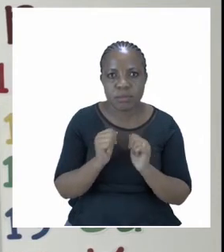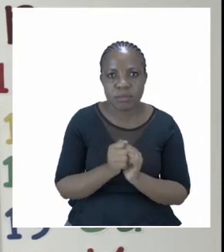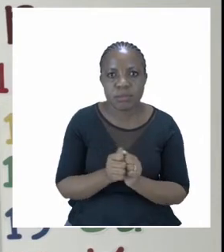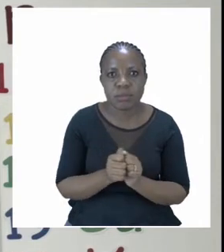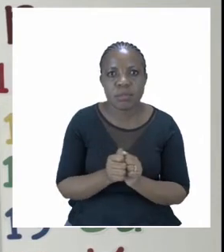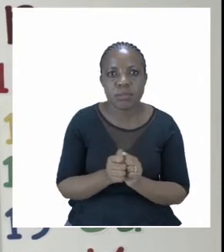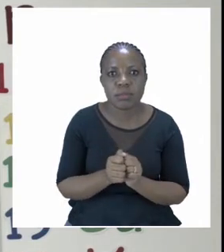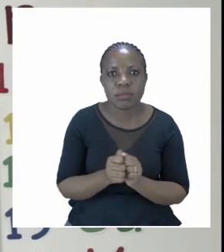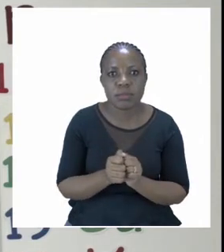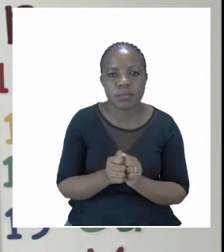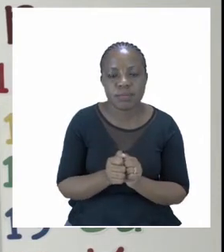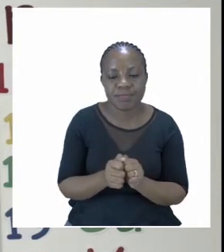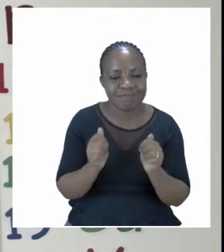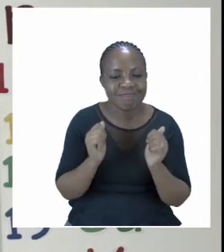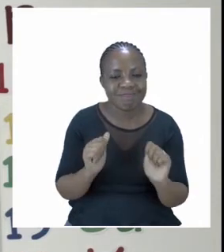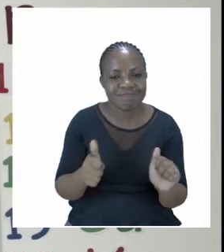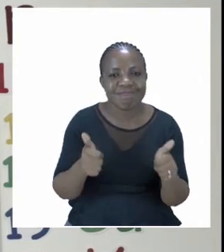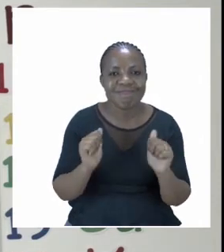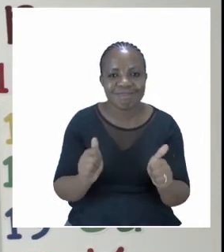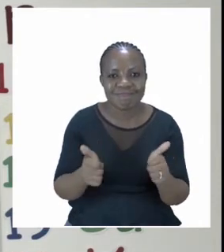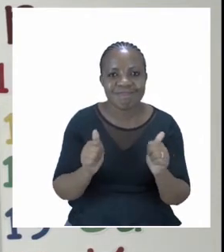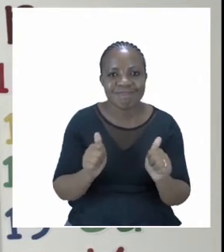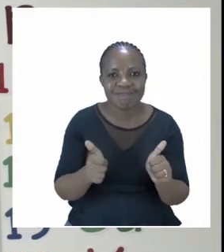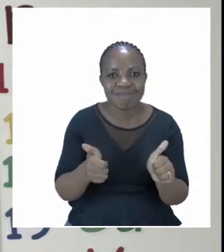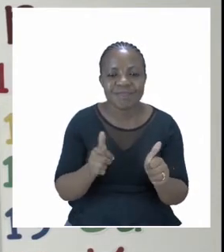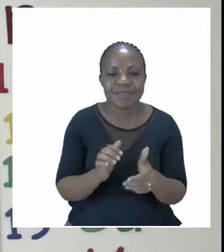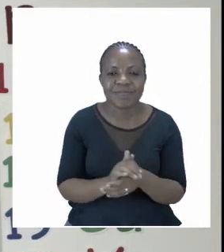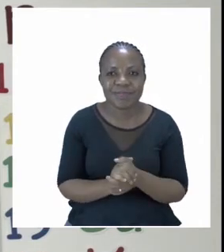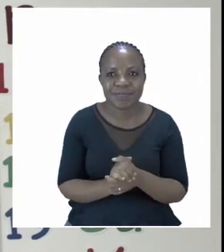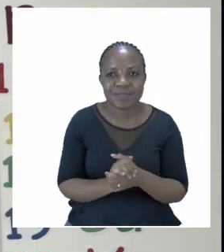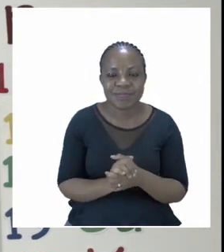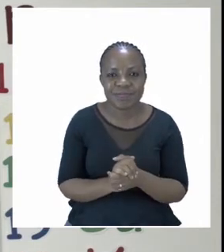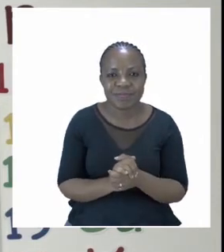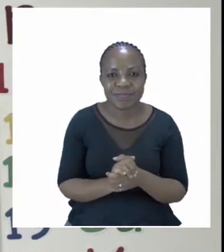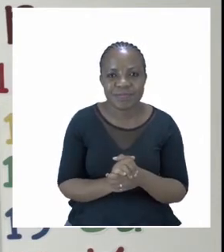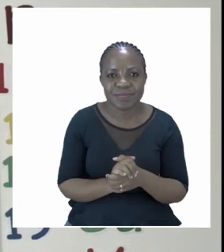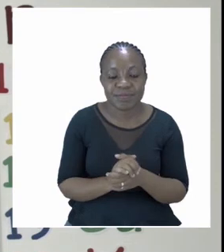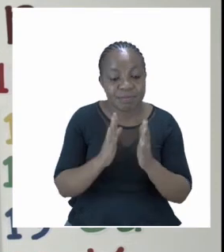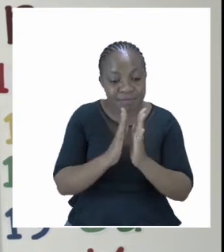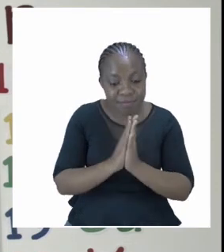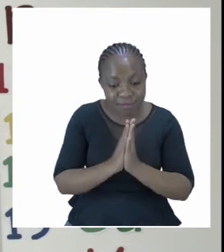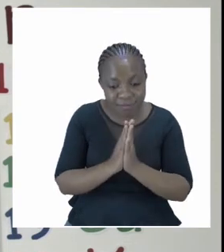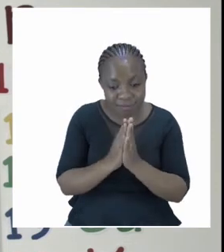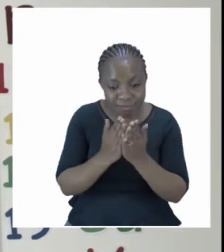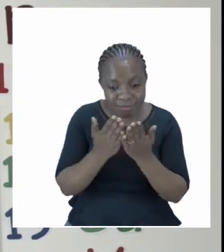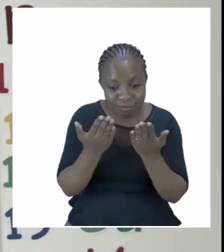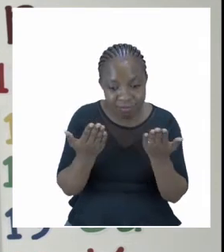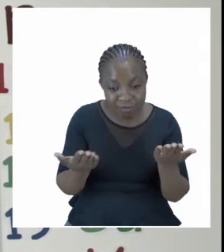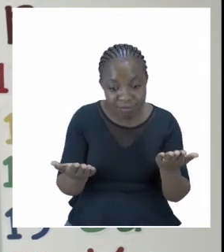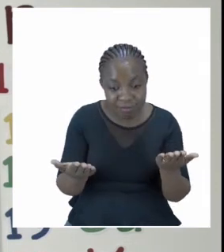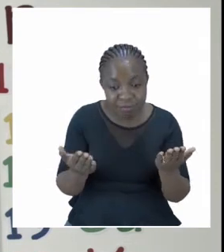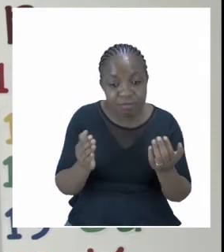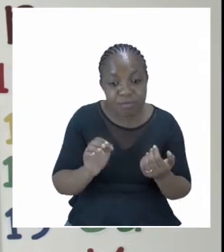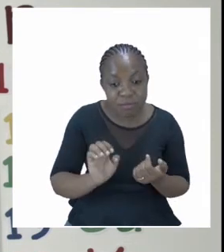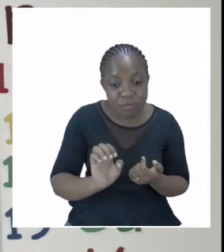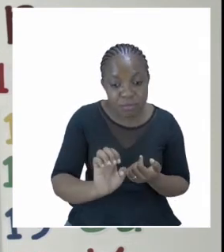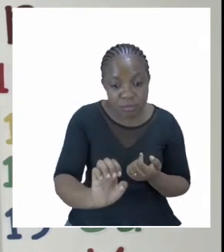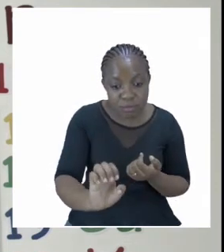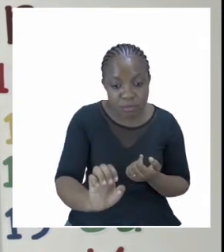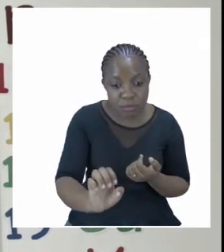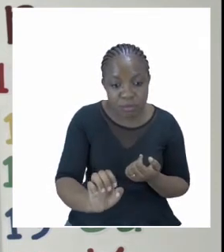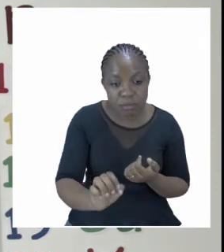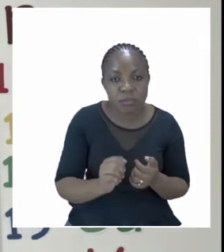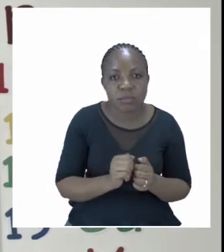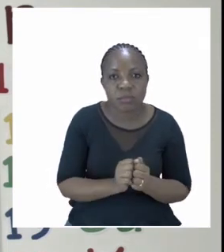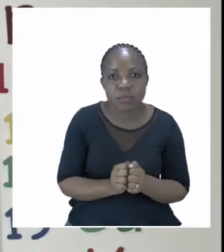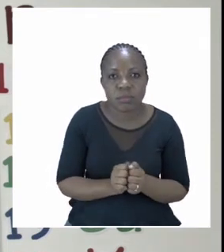Good job. Well done. Now, in your booklets, you are going to count how